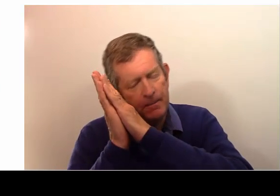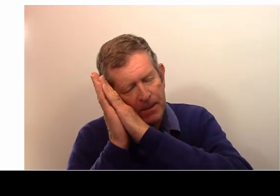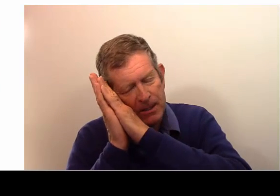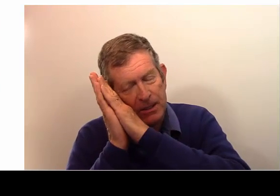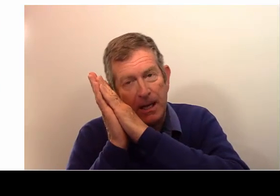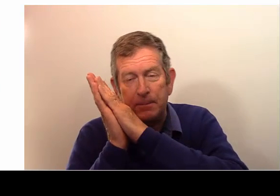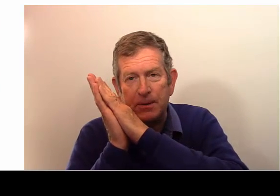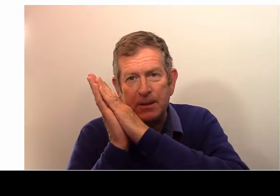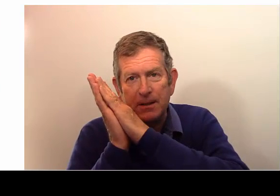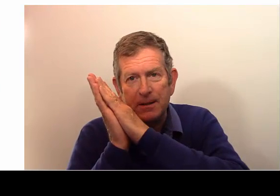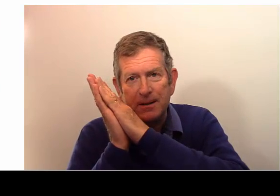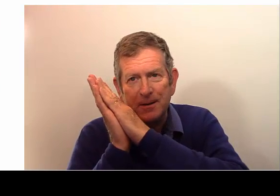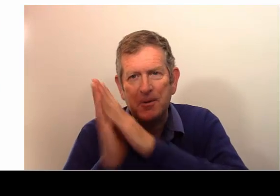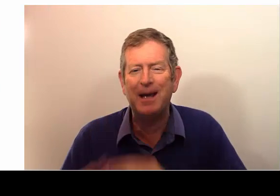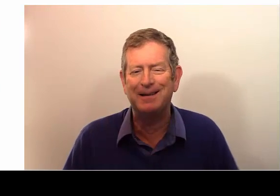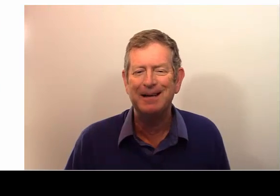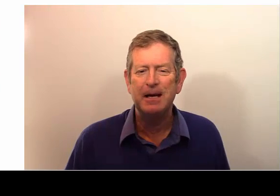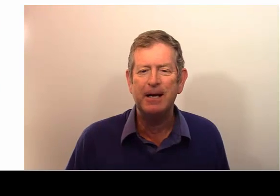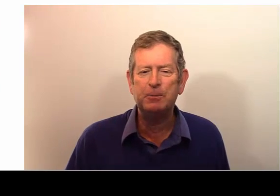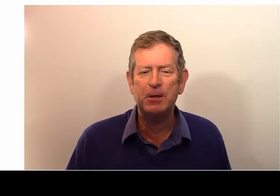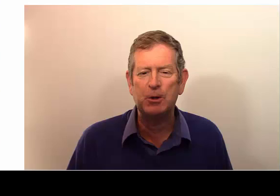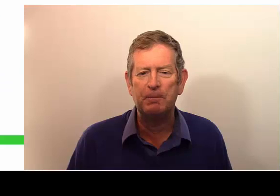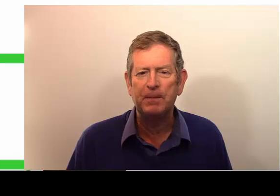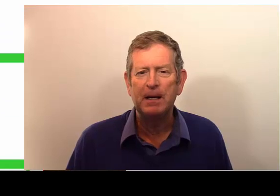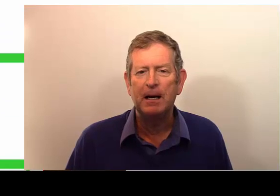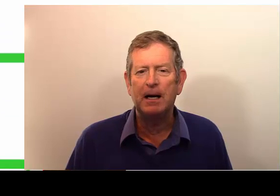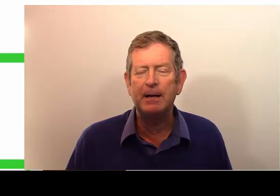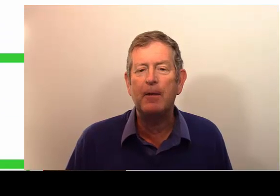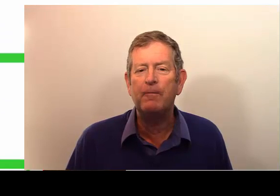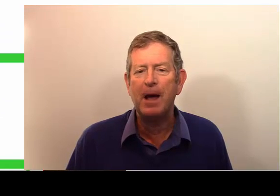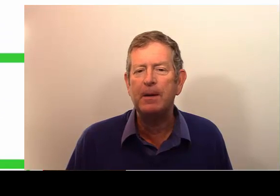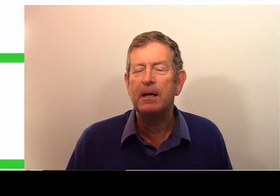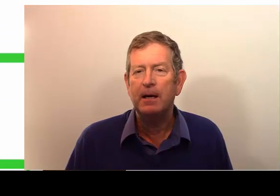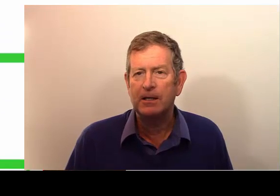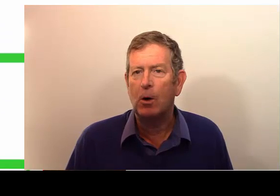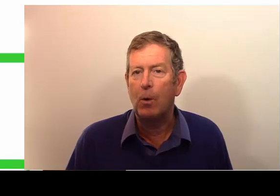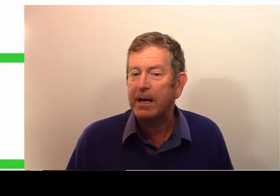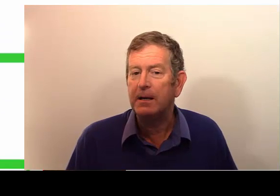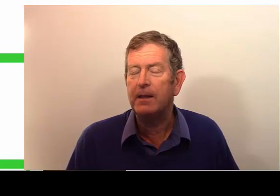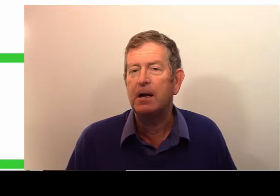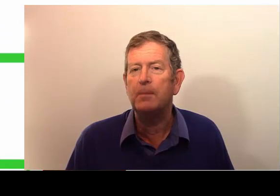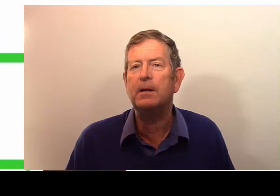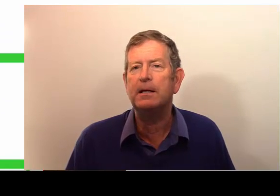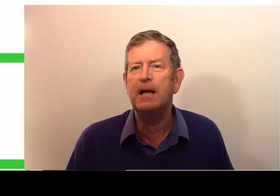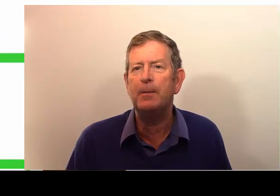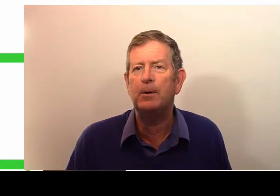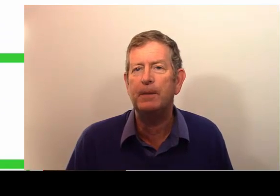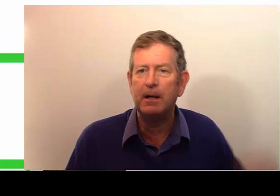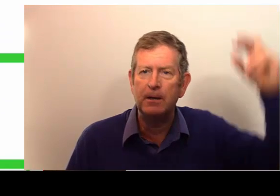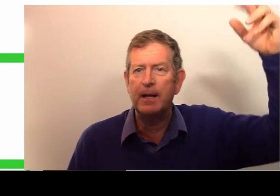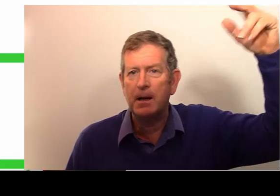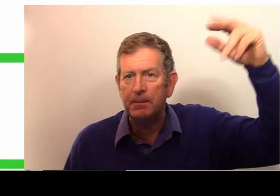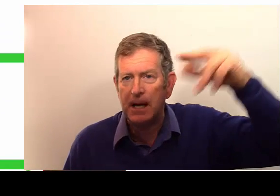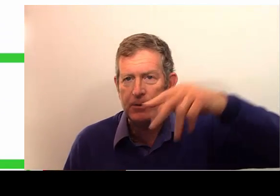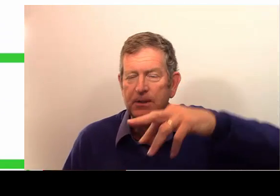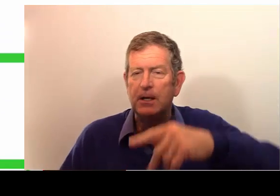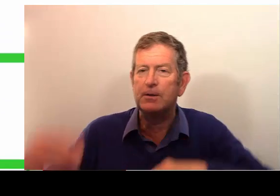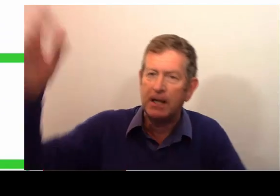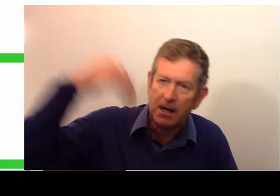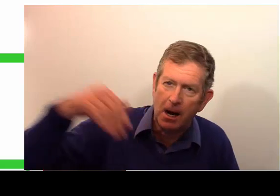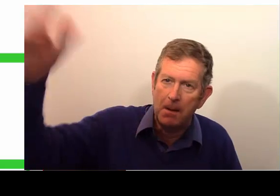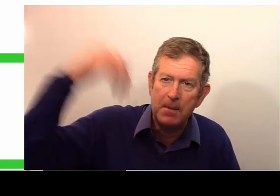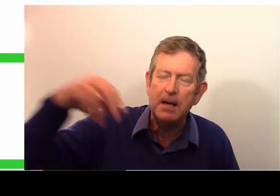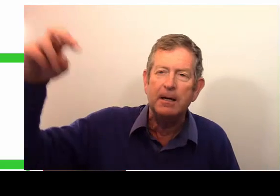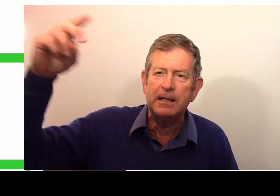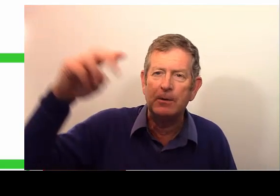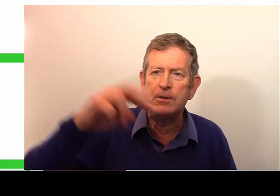breakfast, he sleeps. Okay, next picture. Now the family has awakened. They come to the table. They come downstairs.